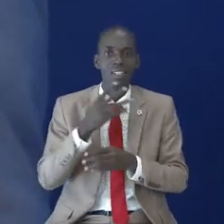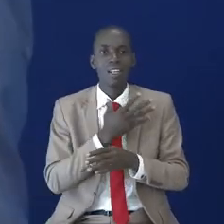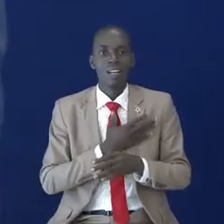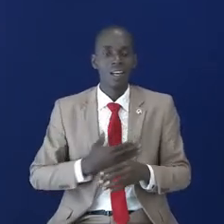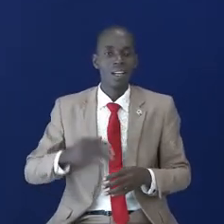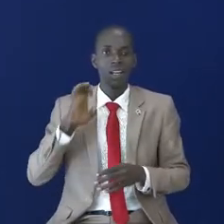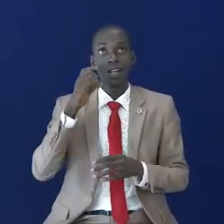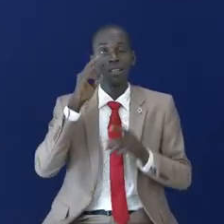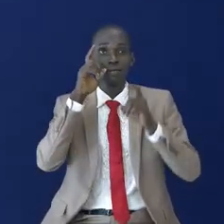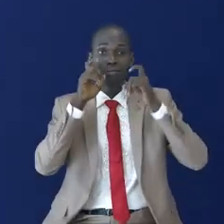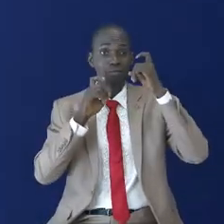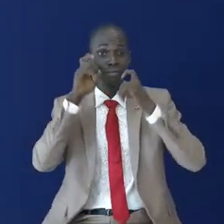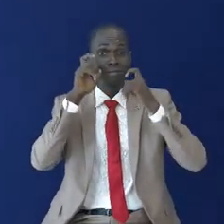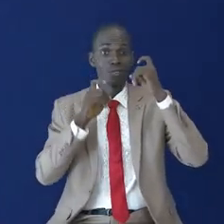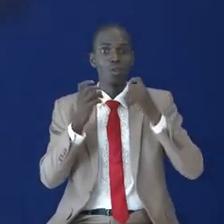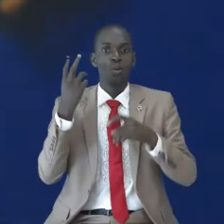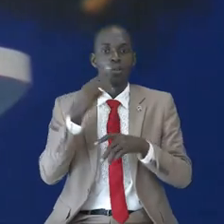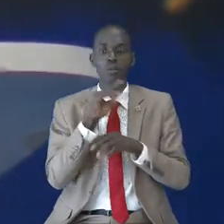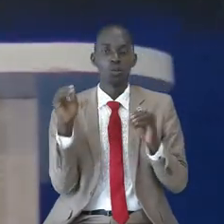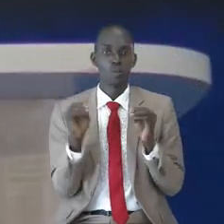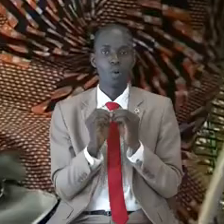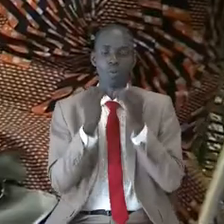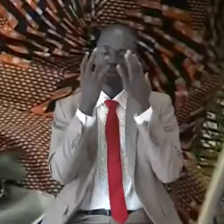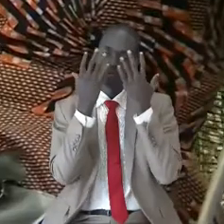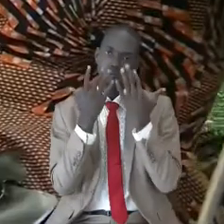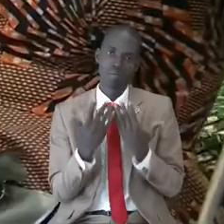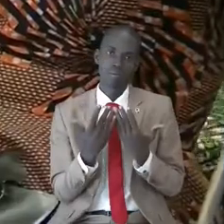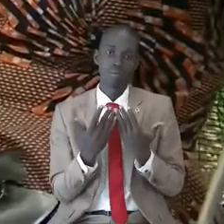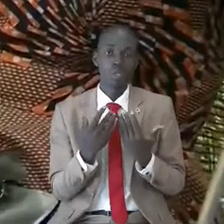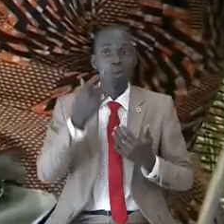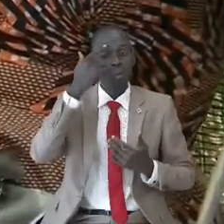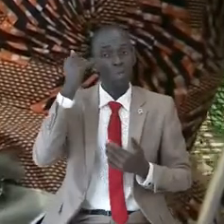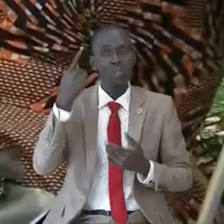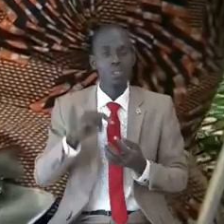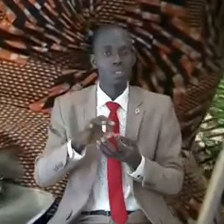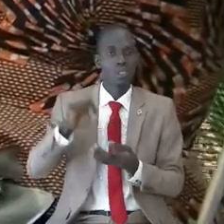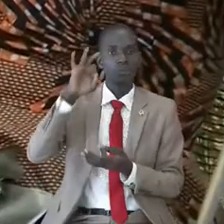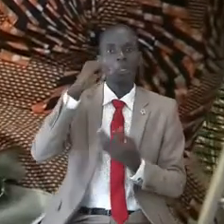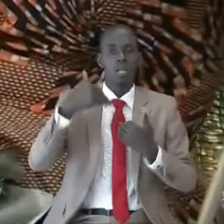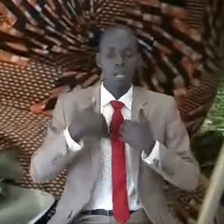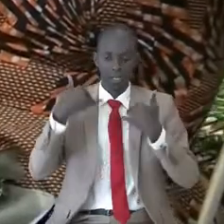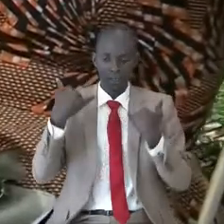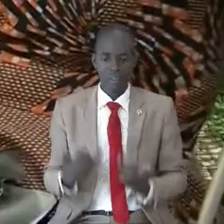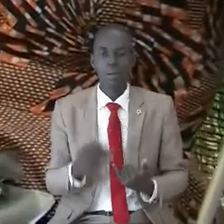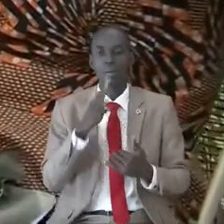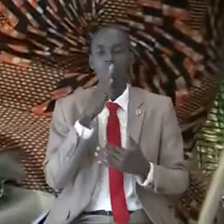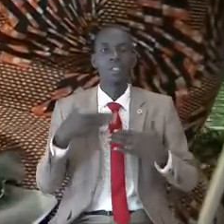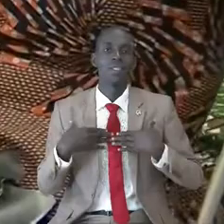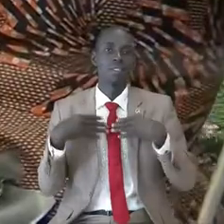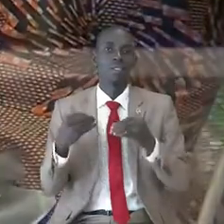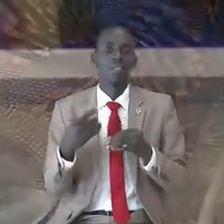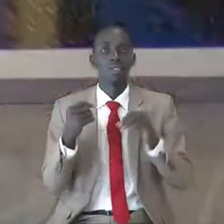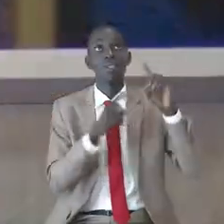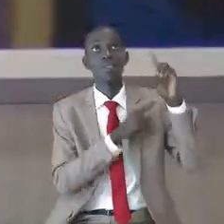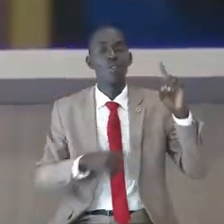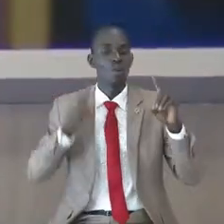was no more sad, because the spirit had now been healed. The Lord